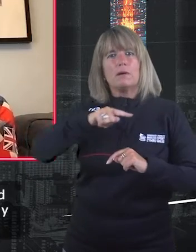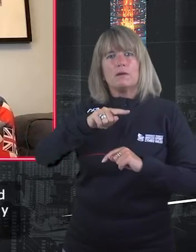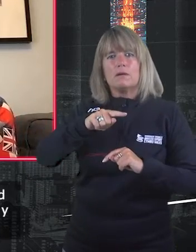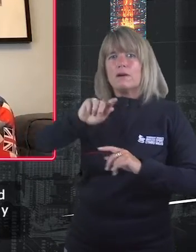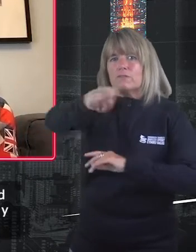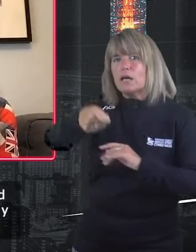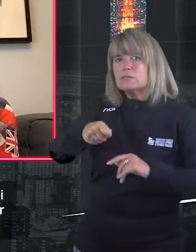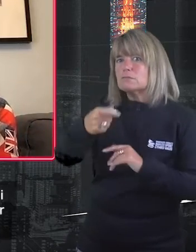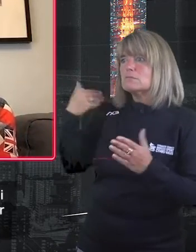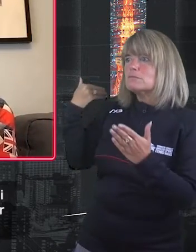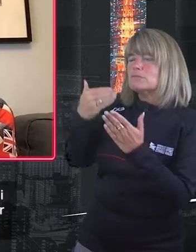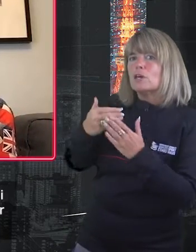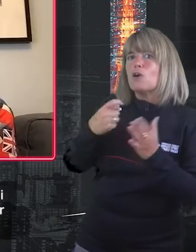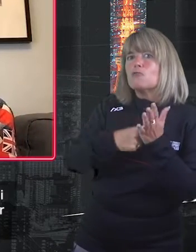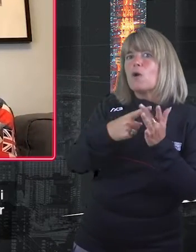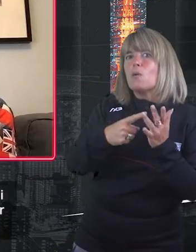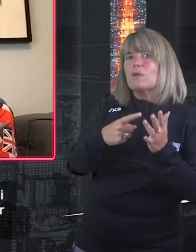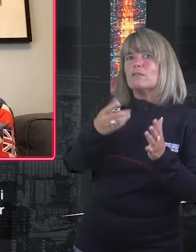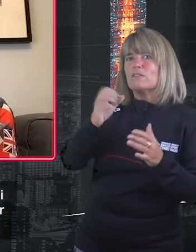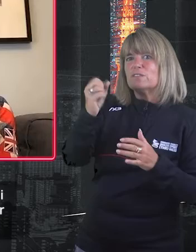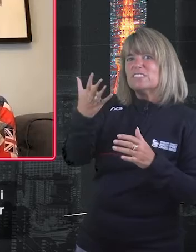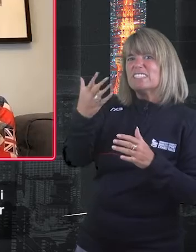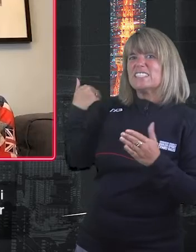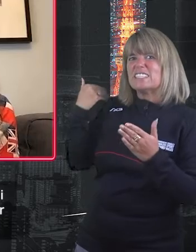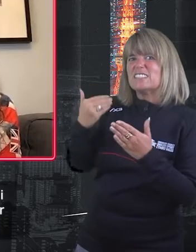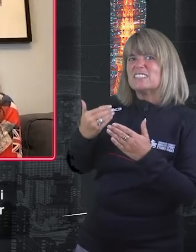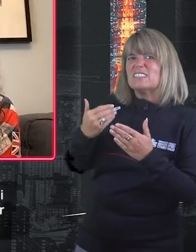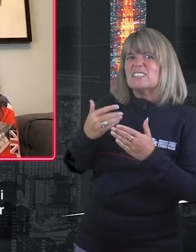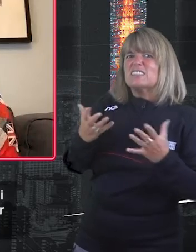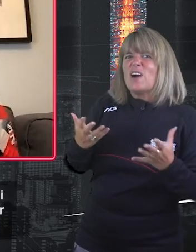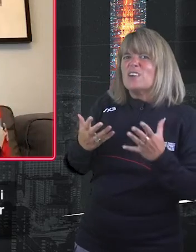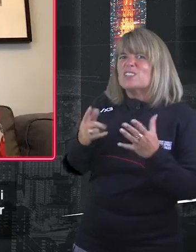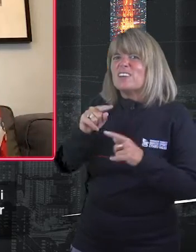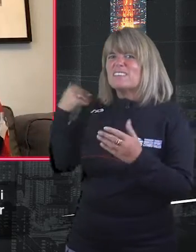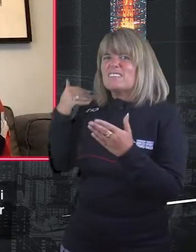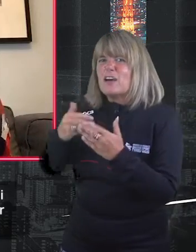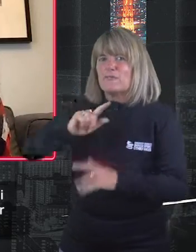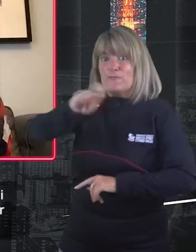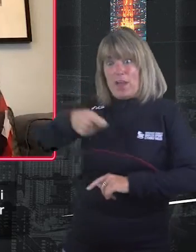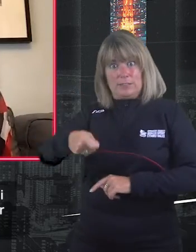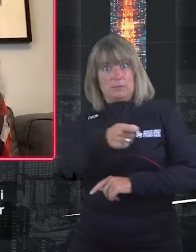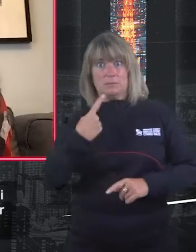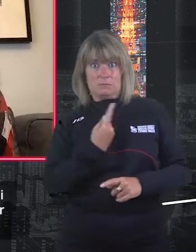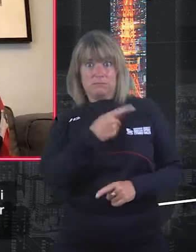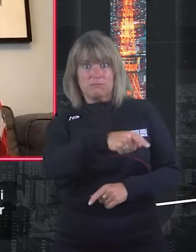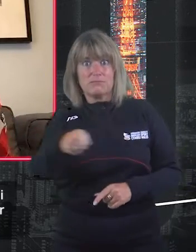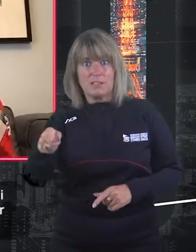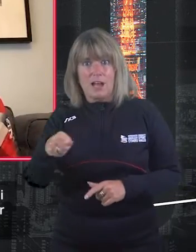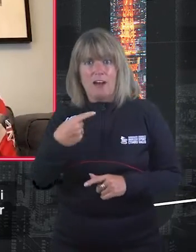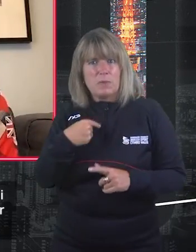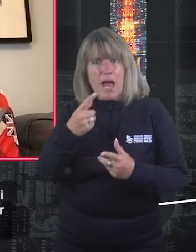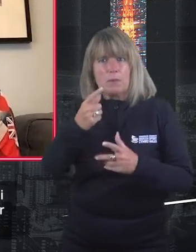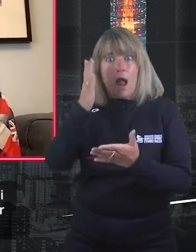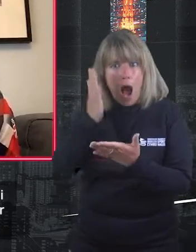haven't fenced since Rio over 15. Mm. So it's not even that, like, oh, I've fenced them and I haven't been able to. Actually, I just haven't